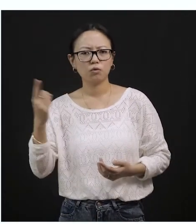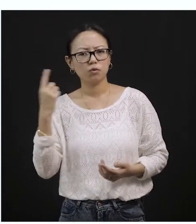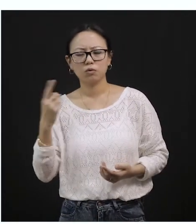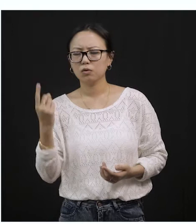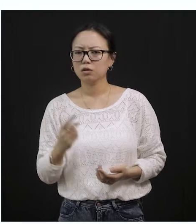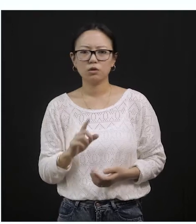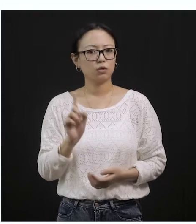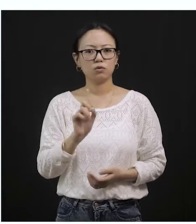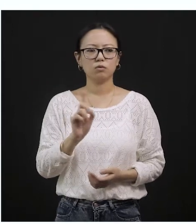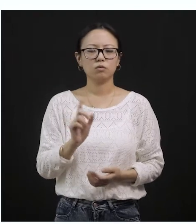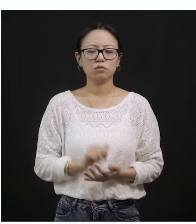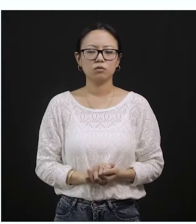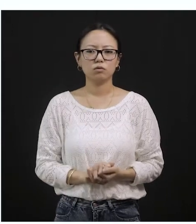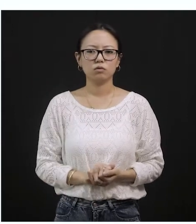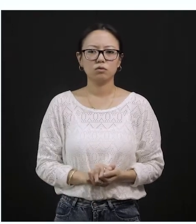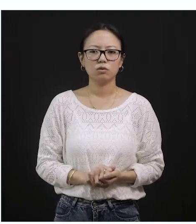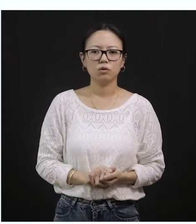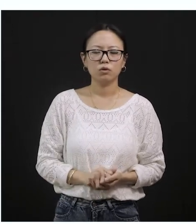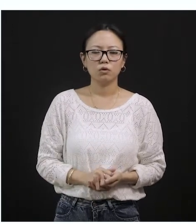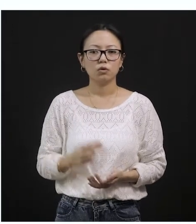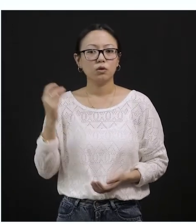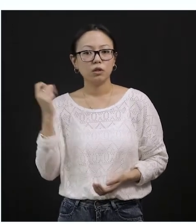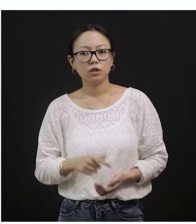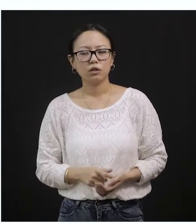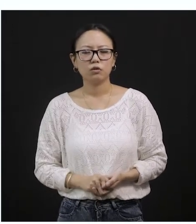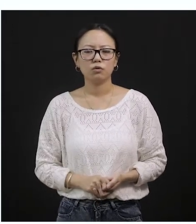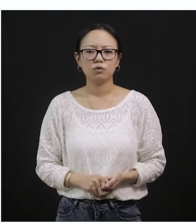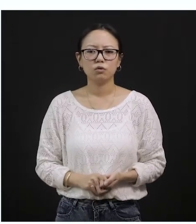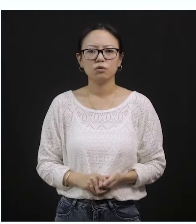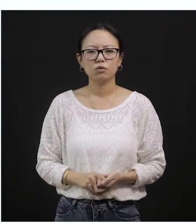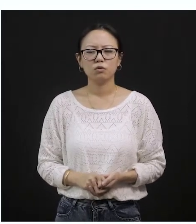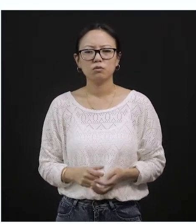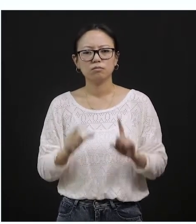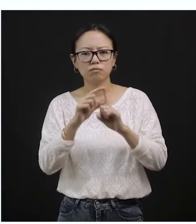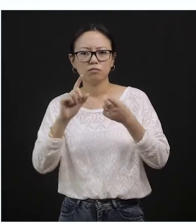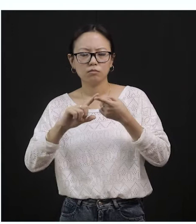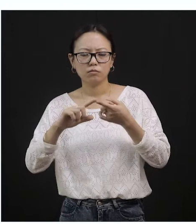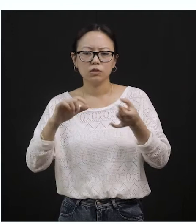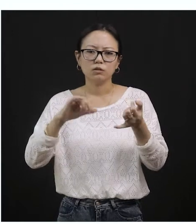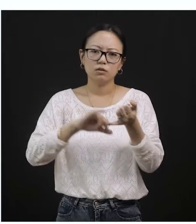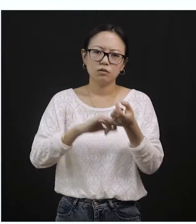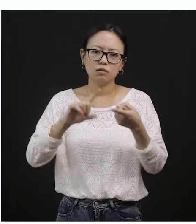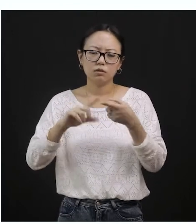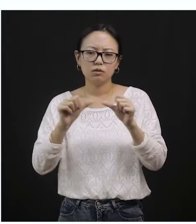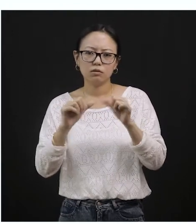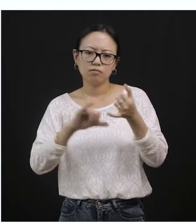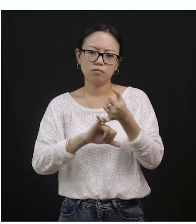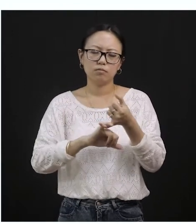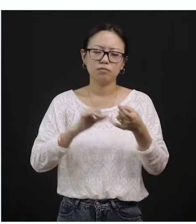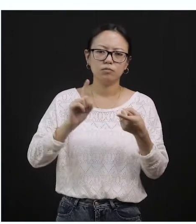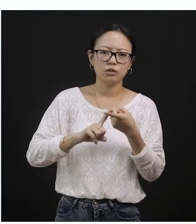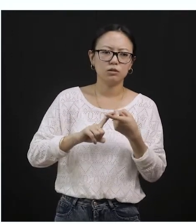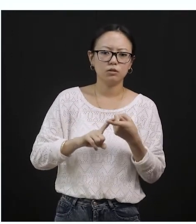about, the new disease that is around the world. And they try to find ways to cure. Now,